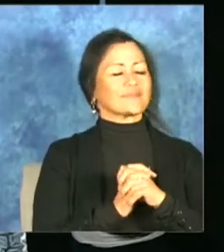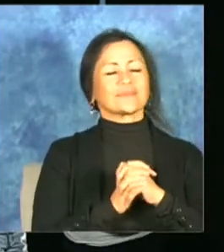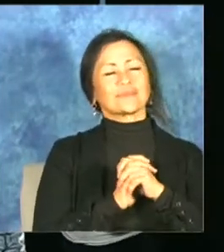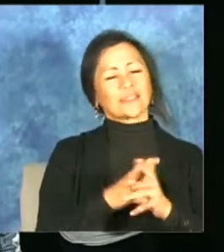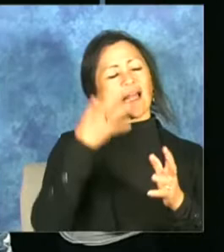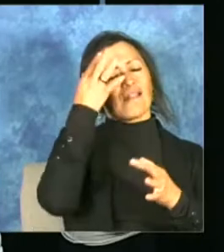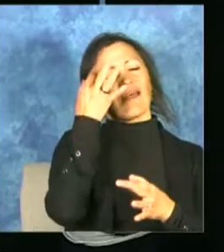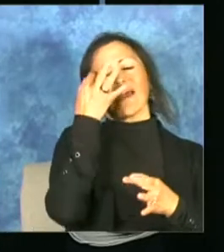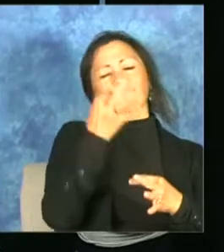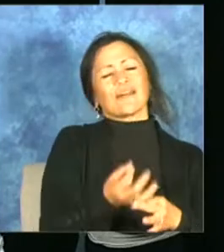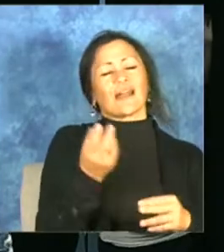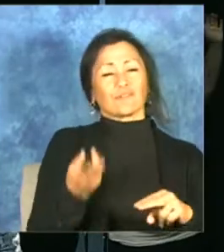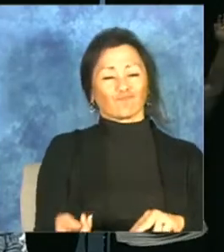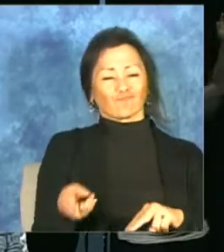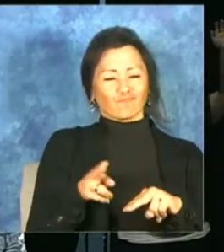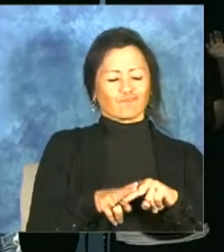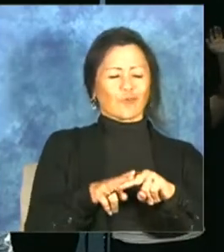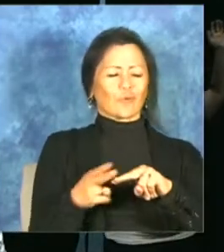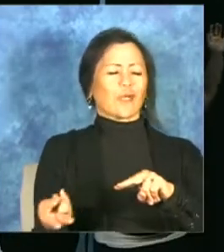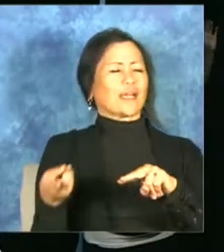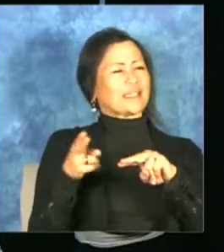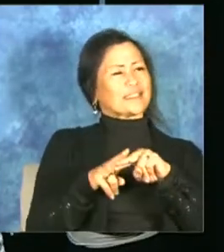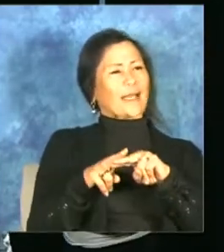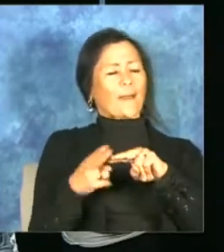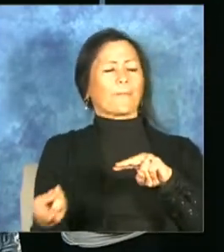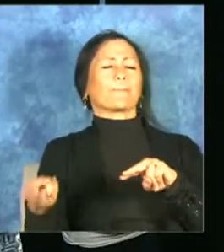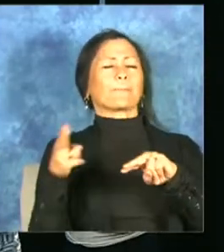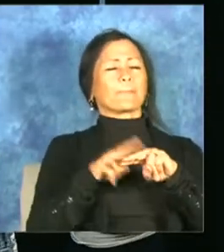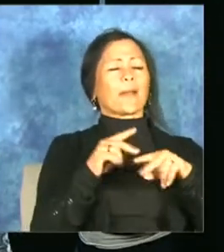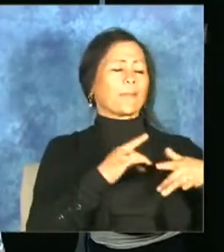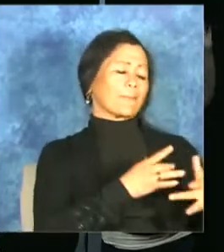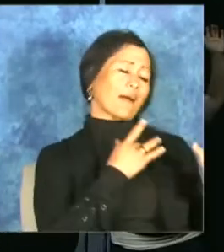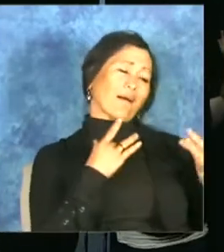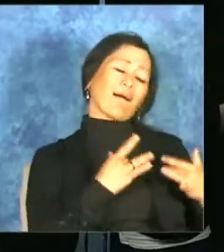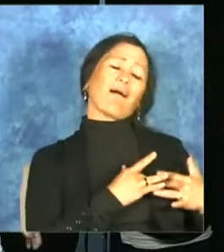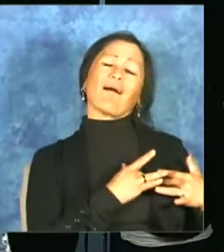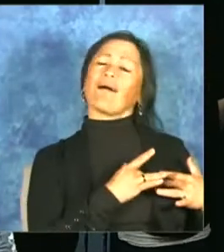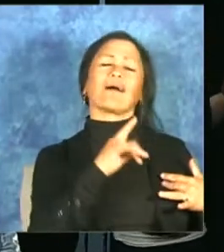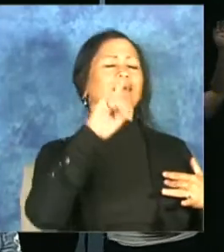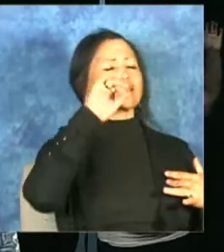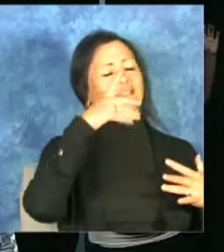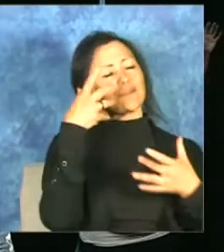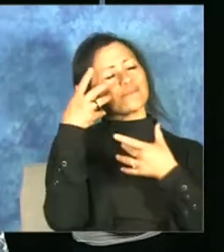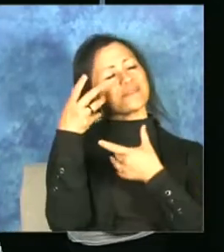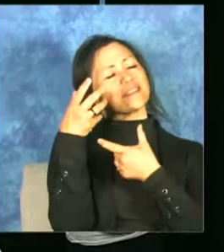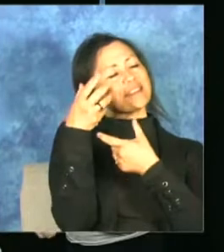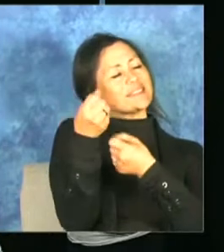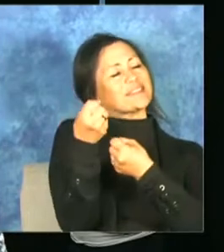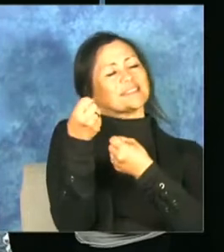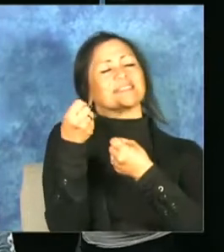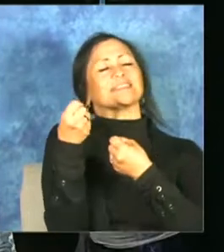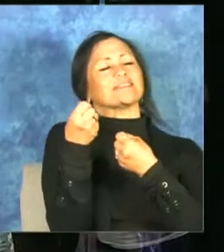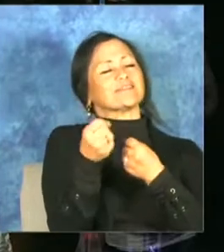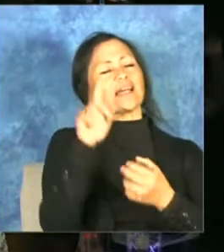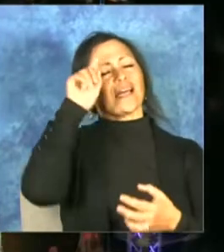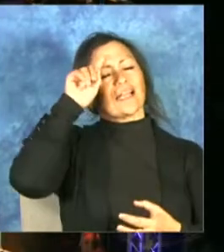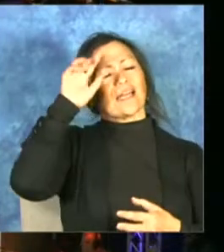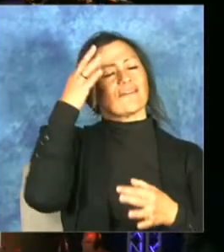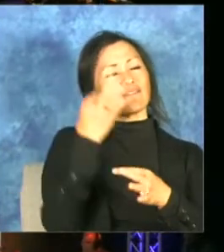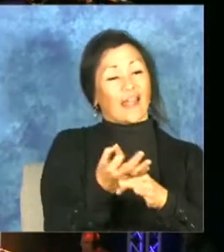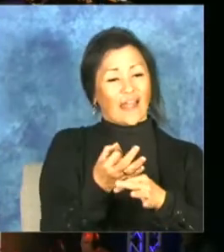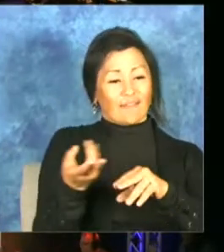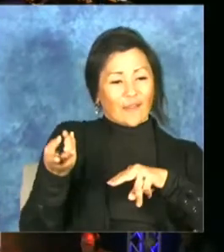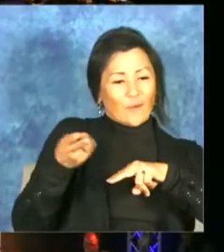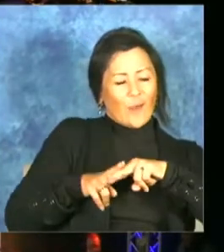Lift it up. Let faith rise up, oh heart, believe.